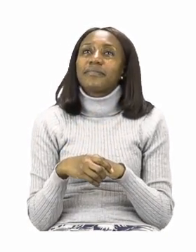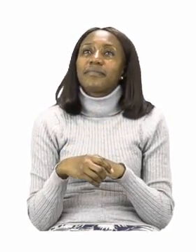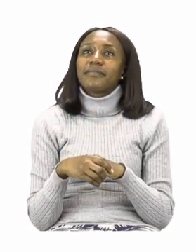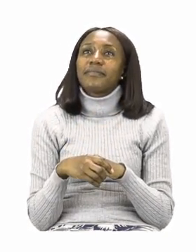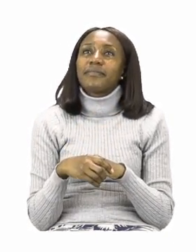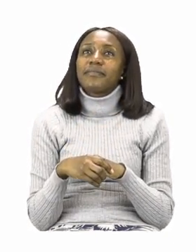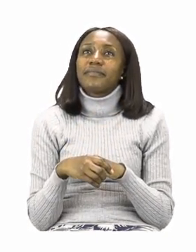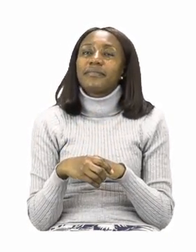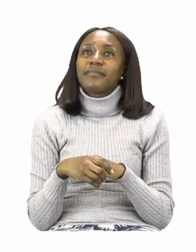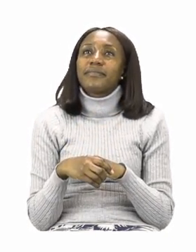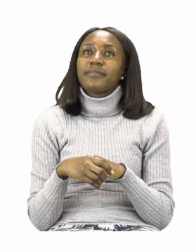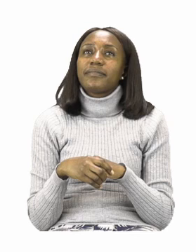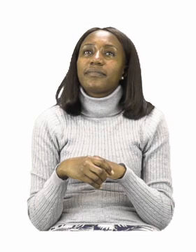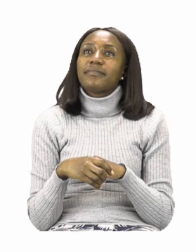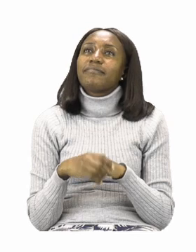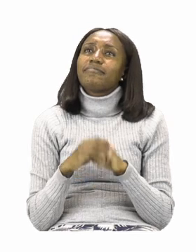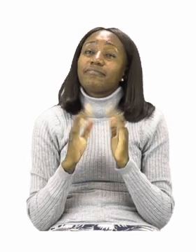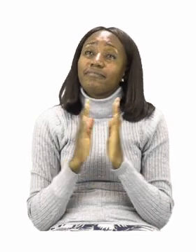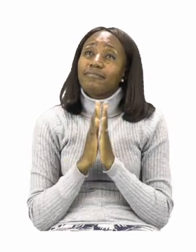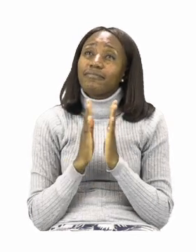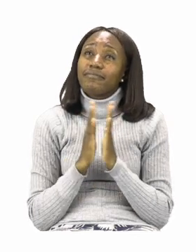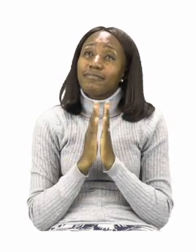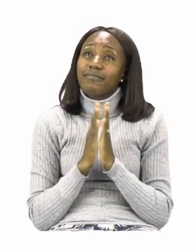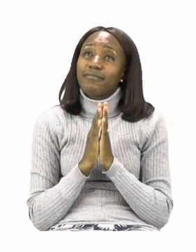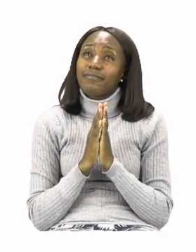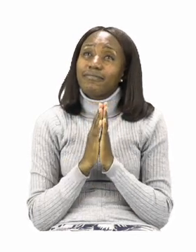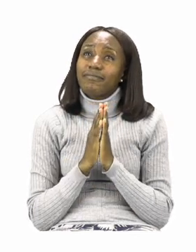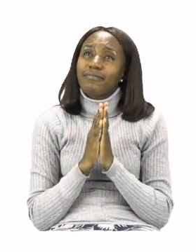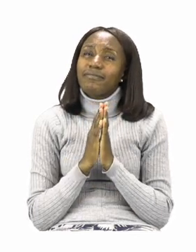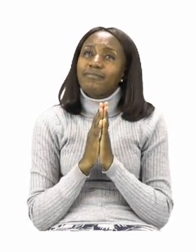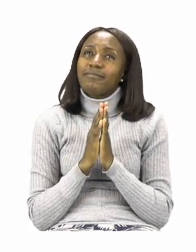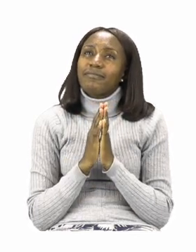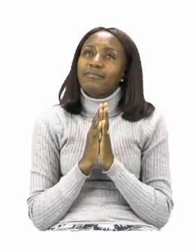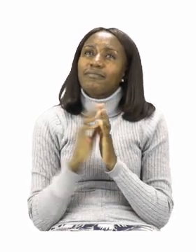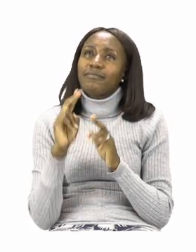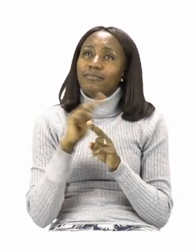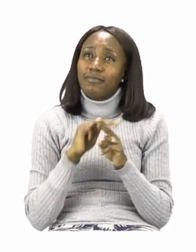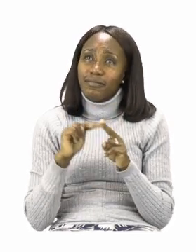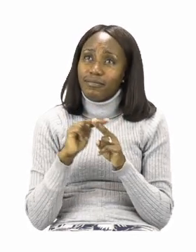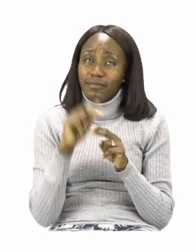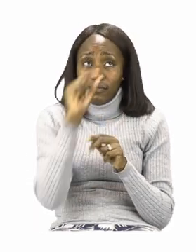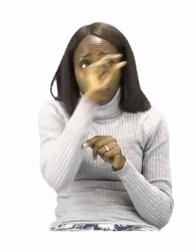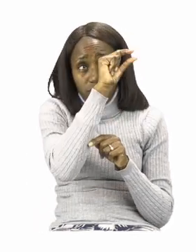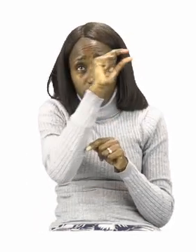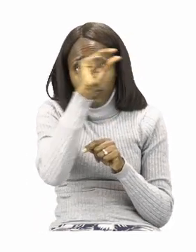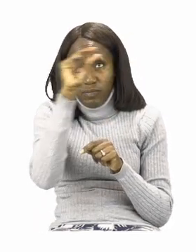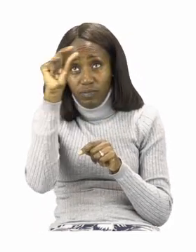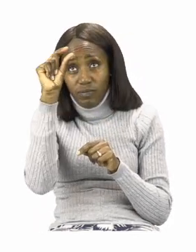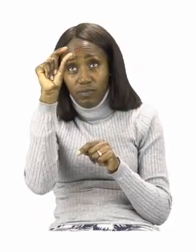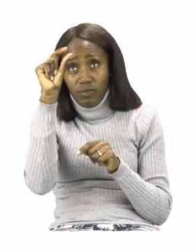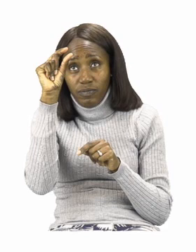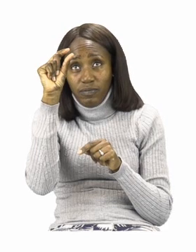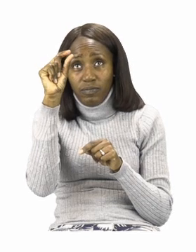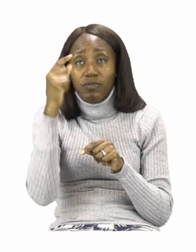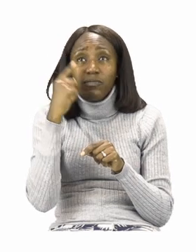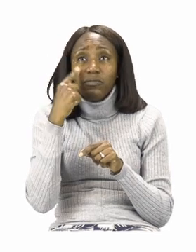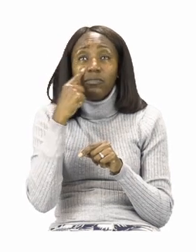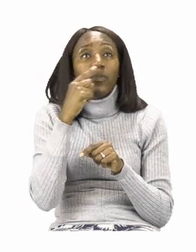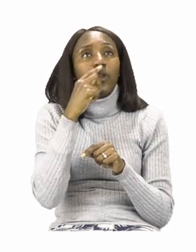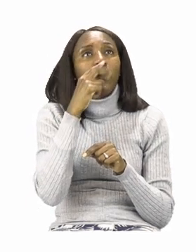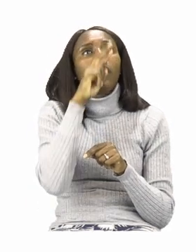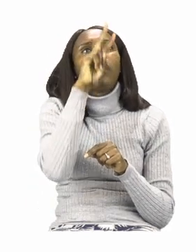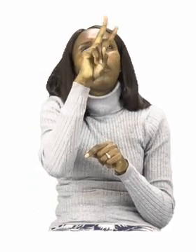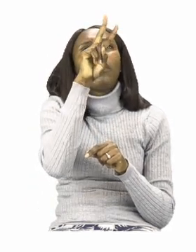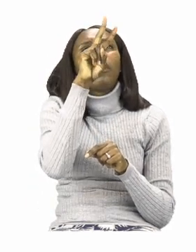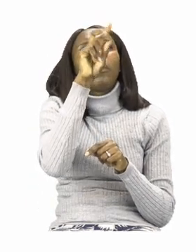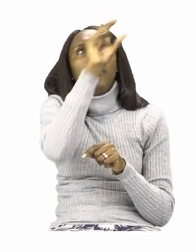yourself. Please remember to use the words given in brackets as clues, which will help